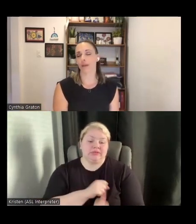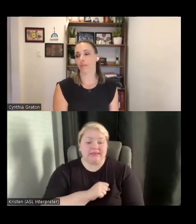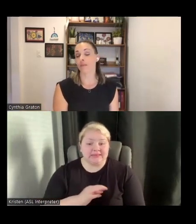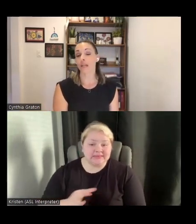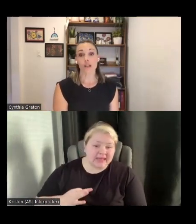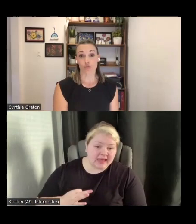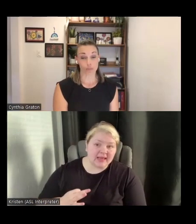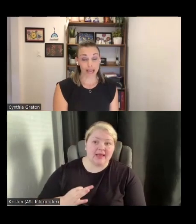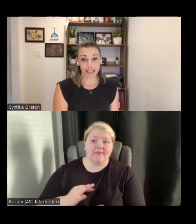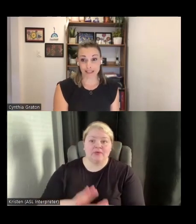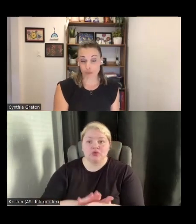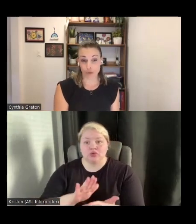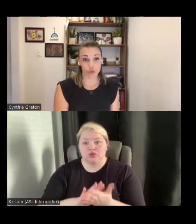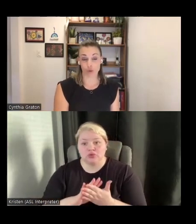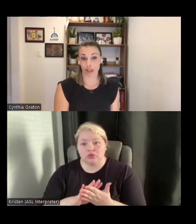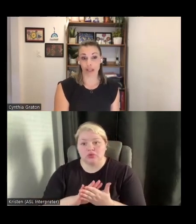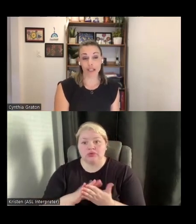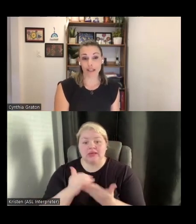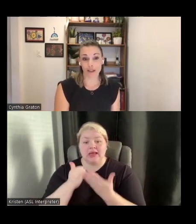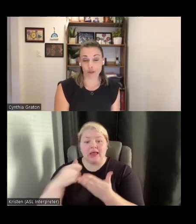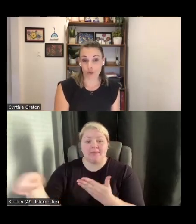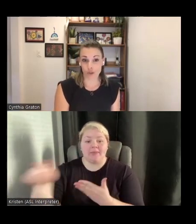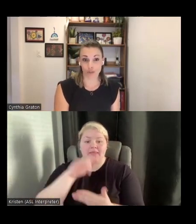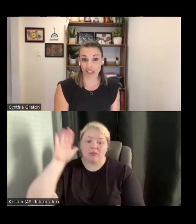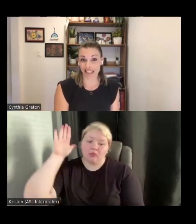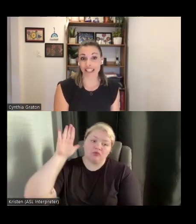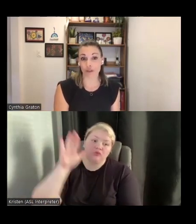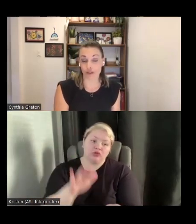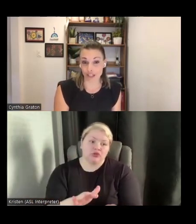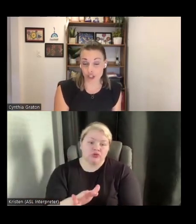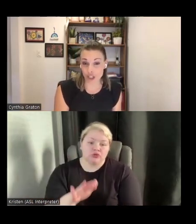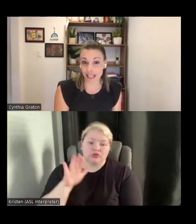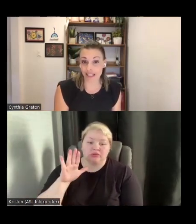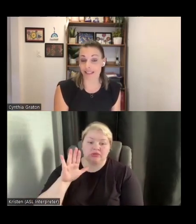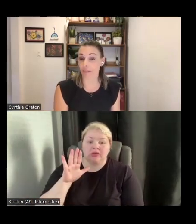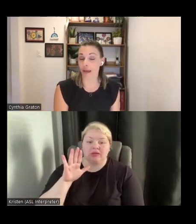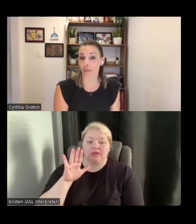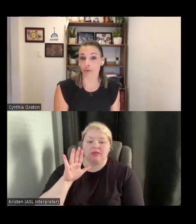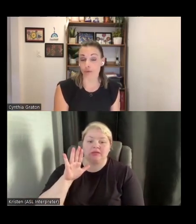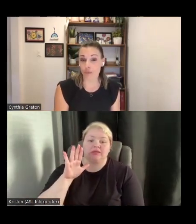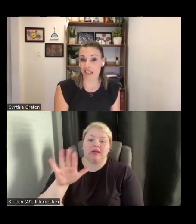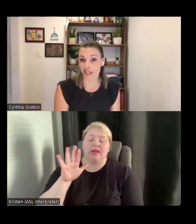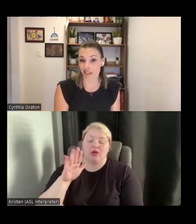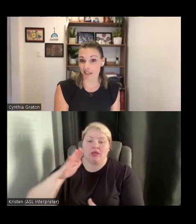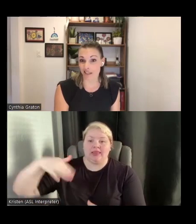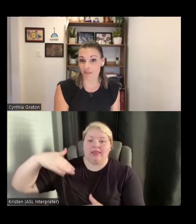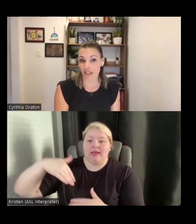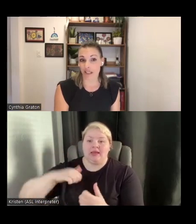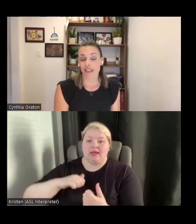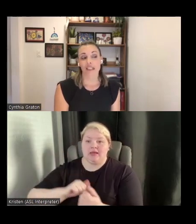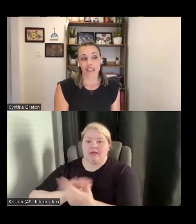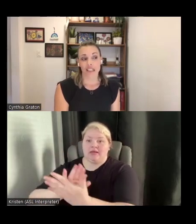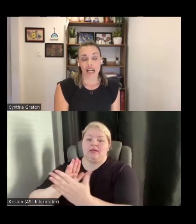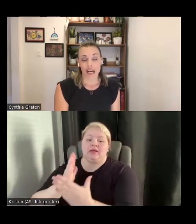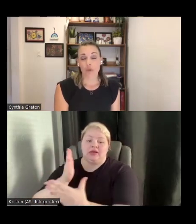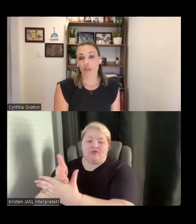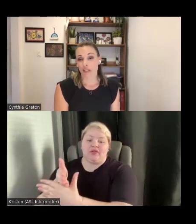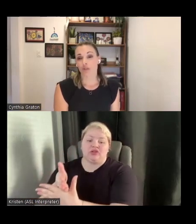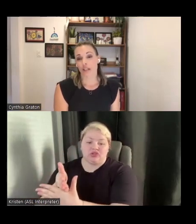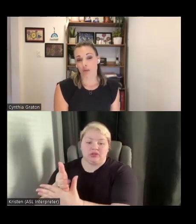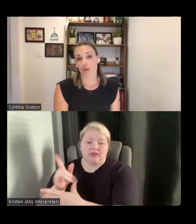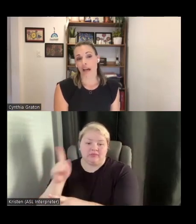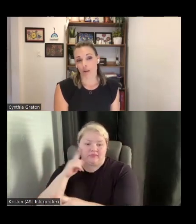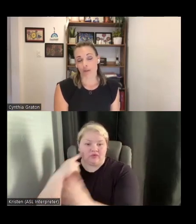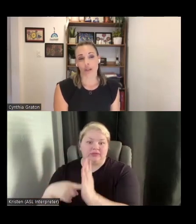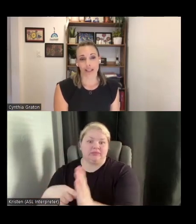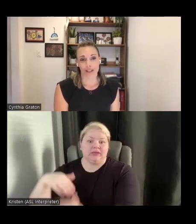to help them dramatically reduce or eliminate their use of late intervention like timeout rooms is, I'm going